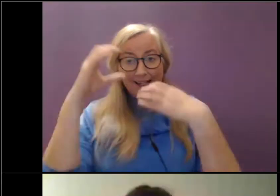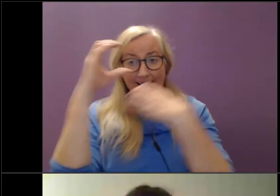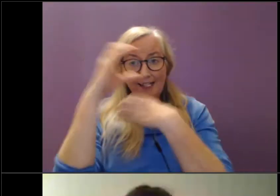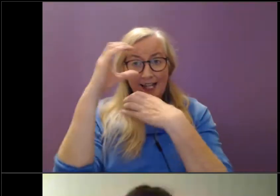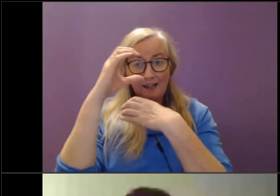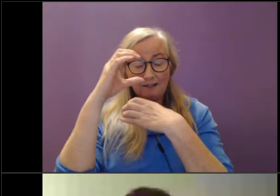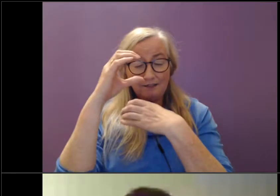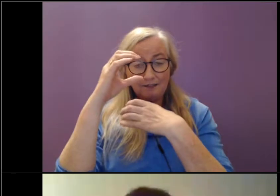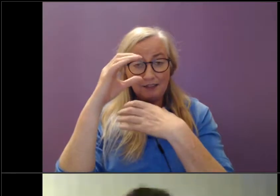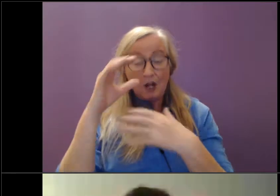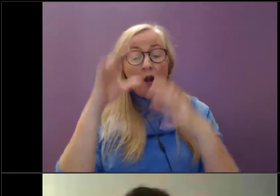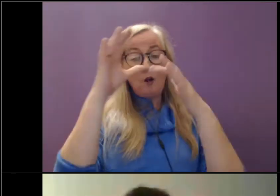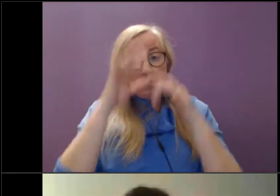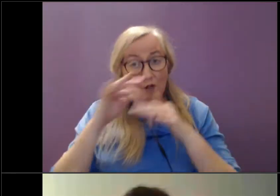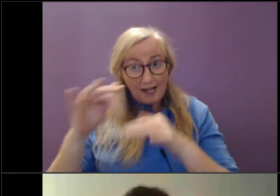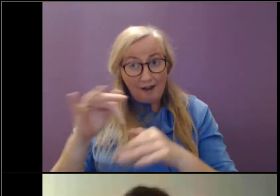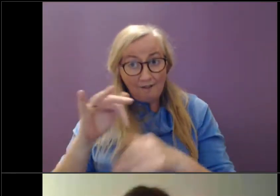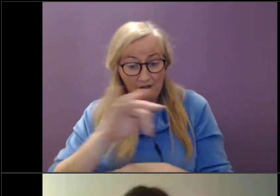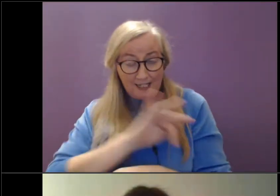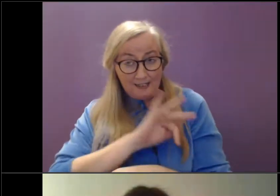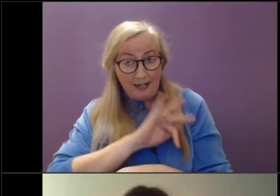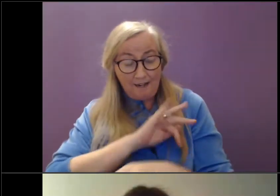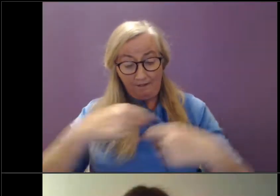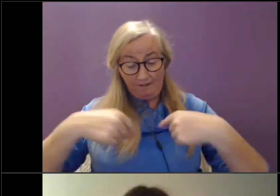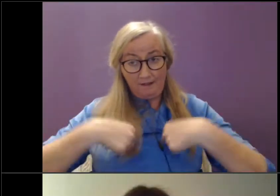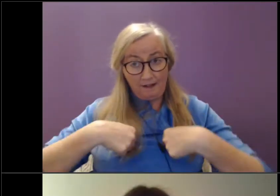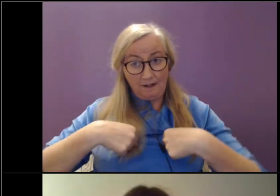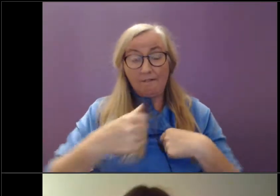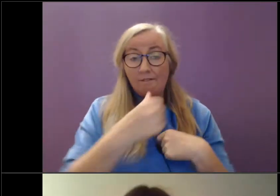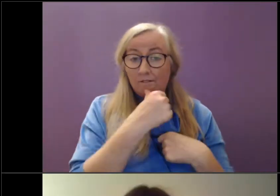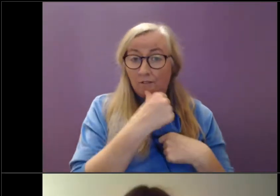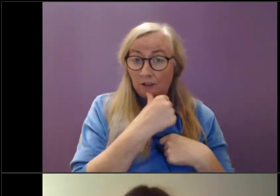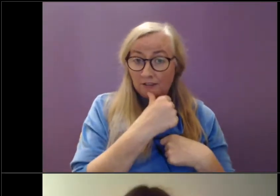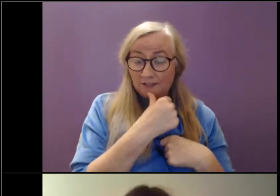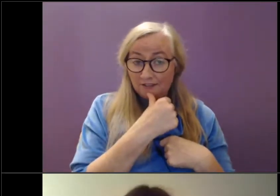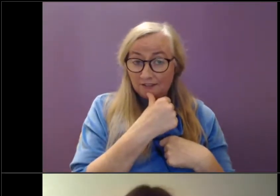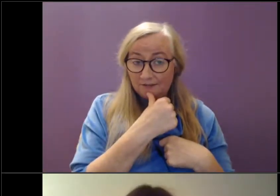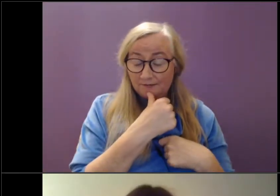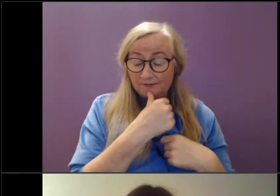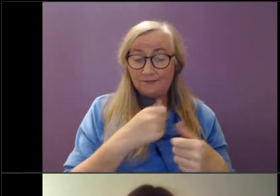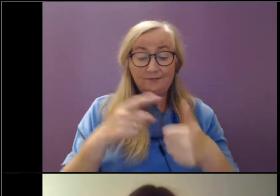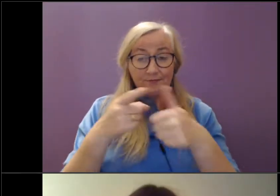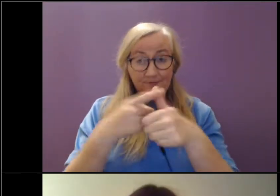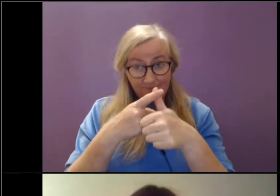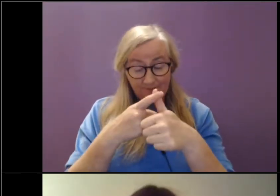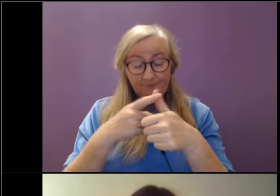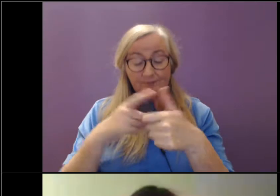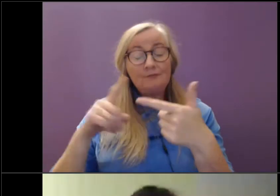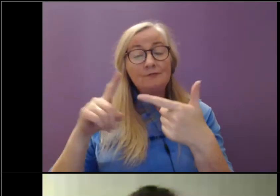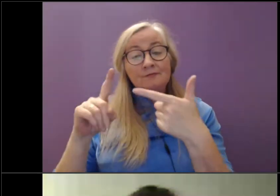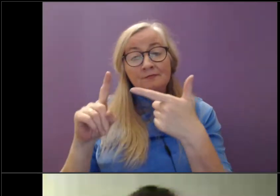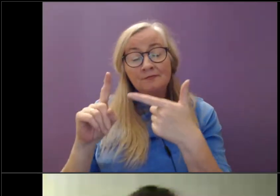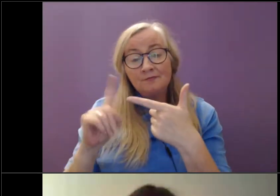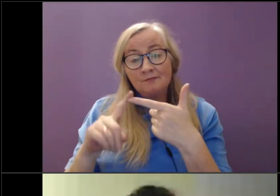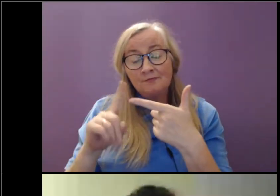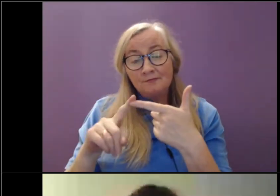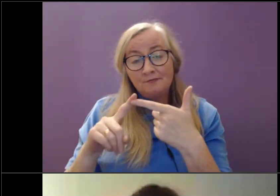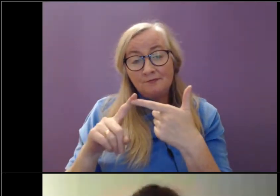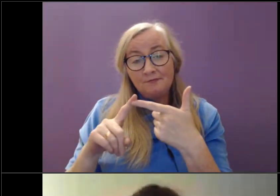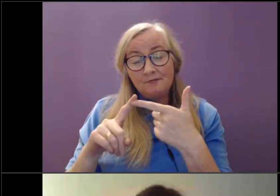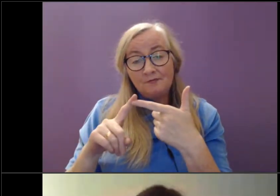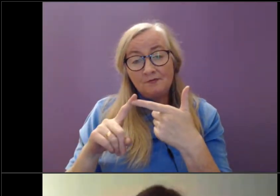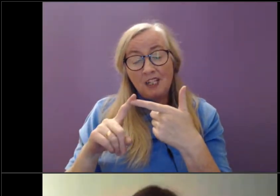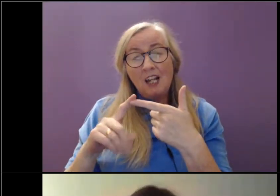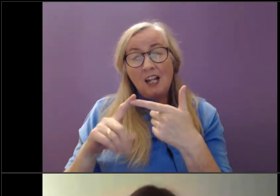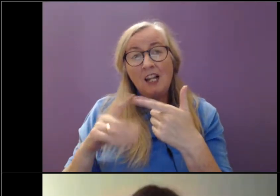after where you are. The next piece would be, I suppose, trying to diffuse some